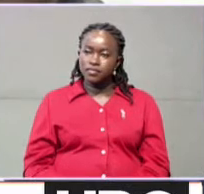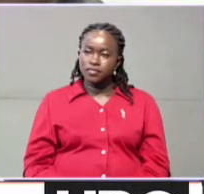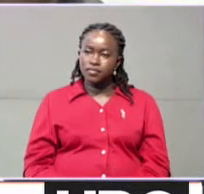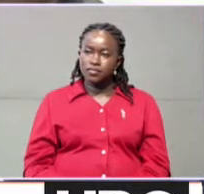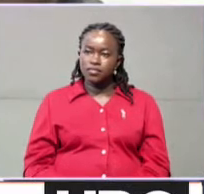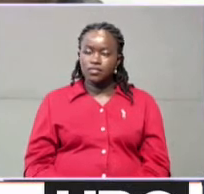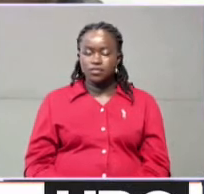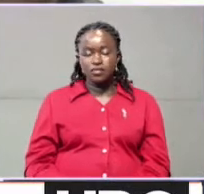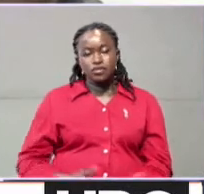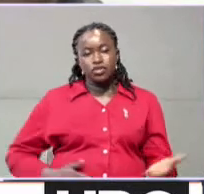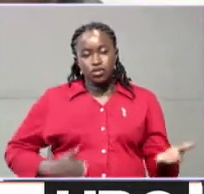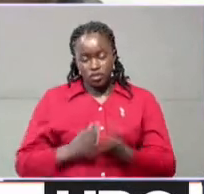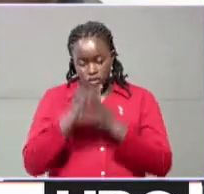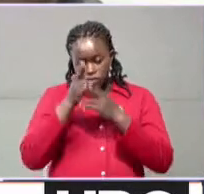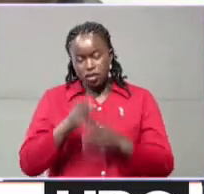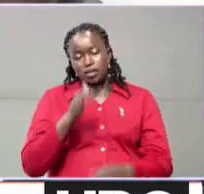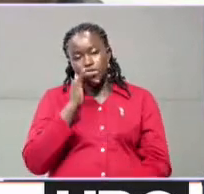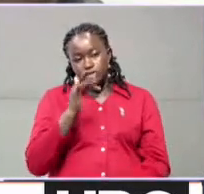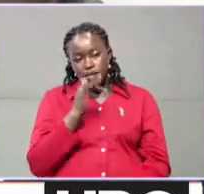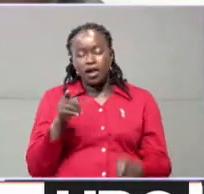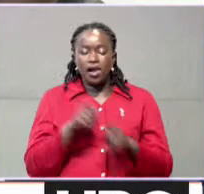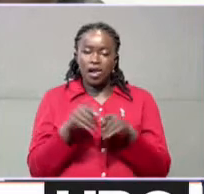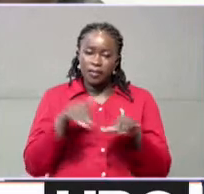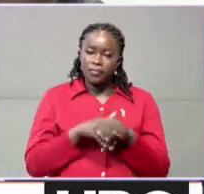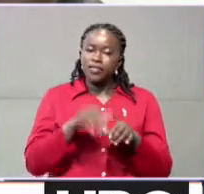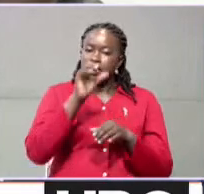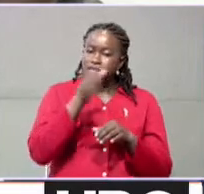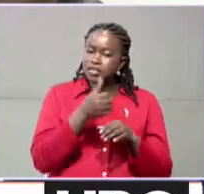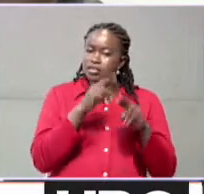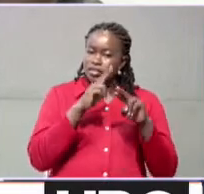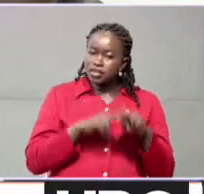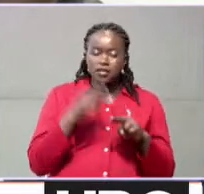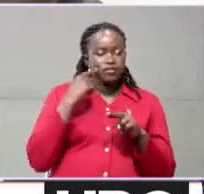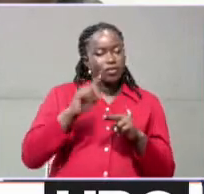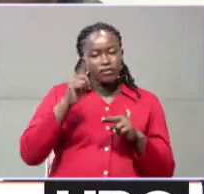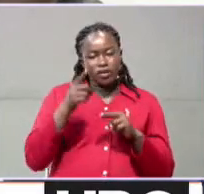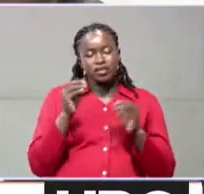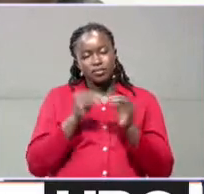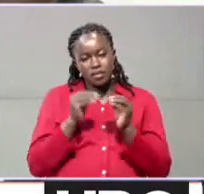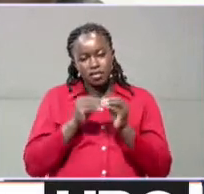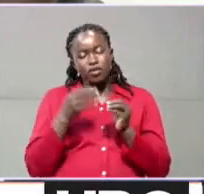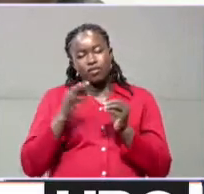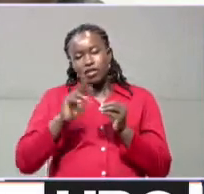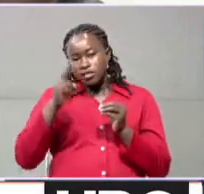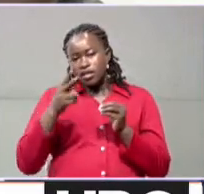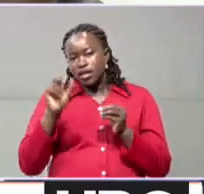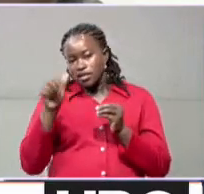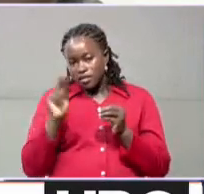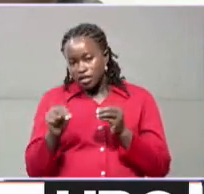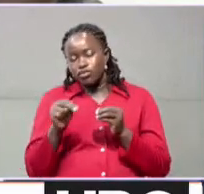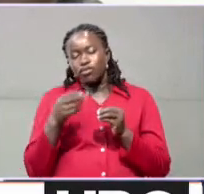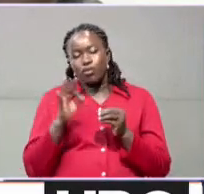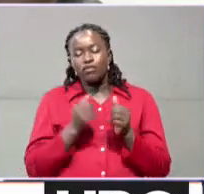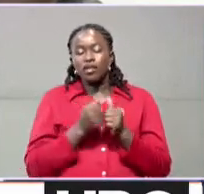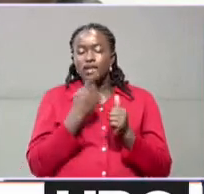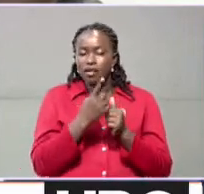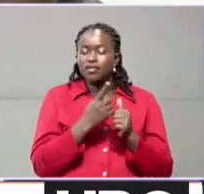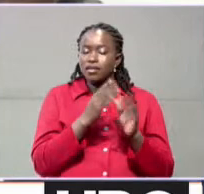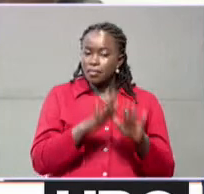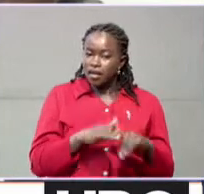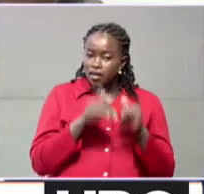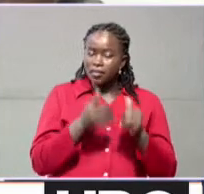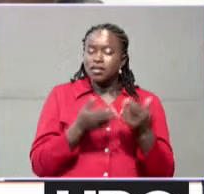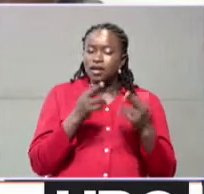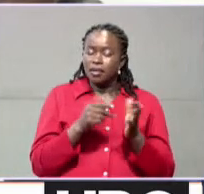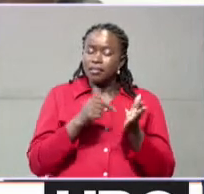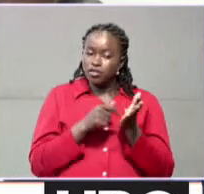write up speaker and honor members at the sixth seating of the first meeting of the second session of the 11th parliament held